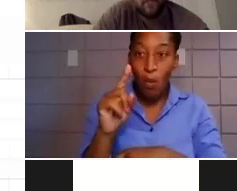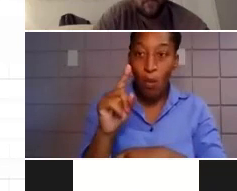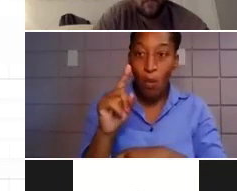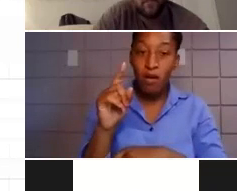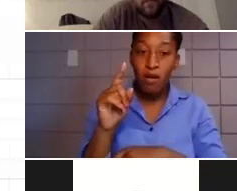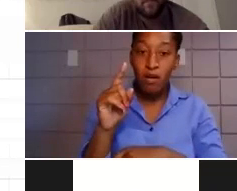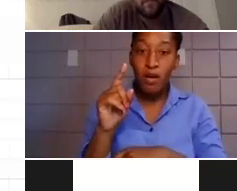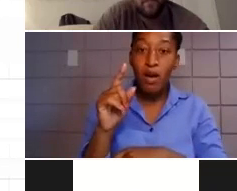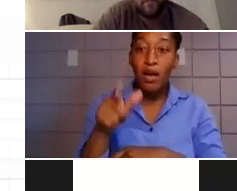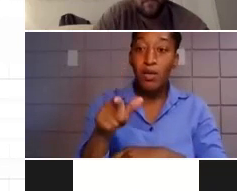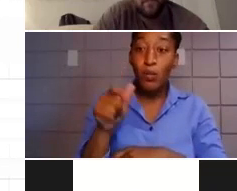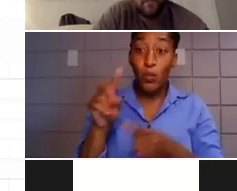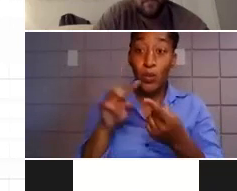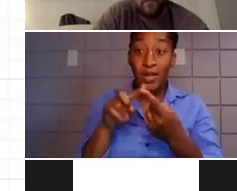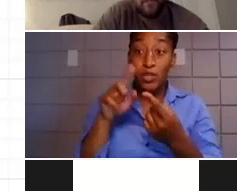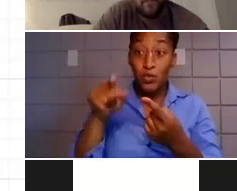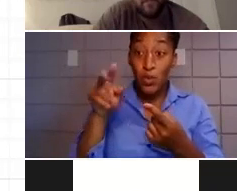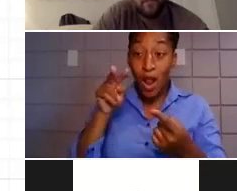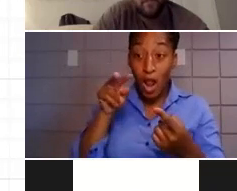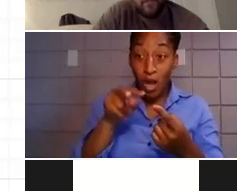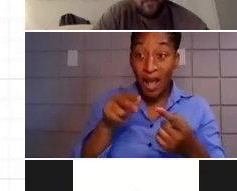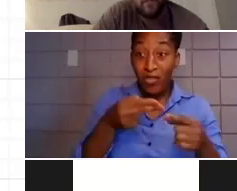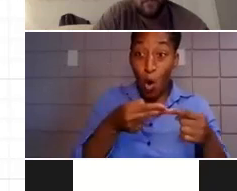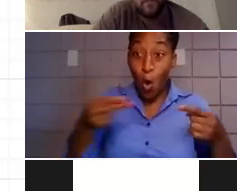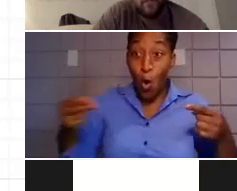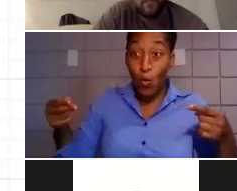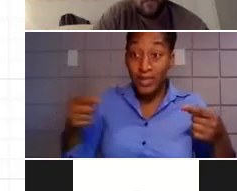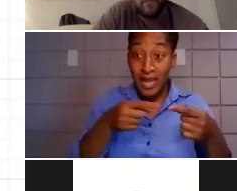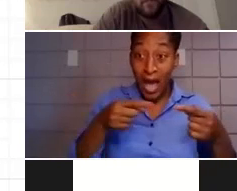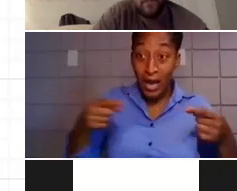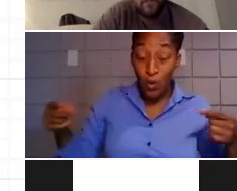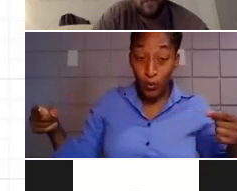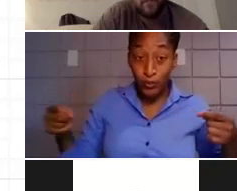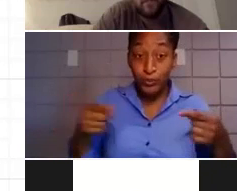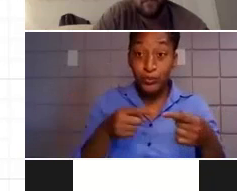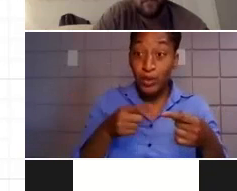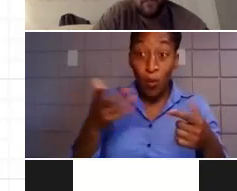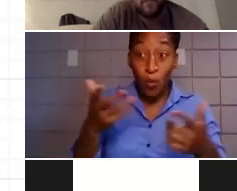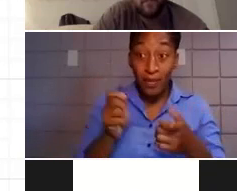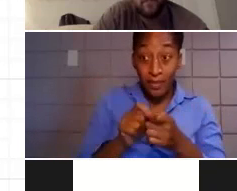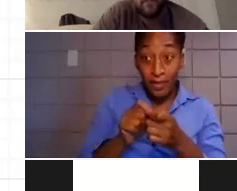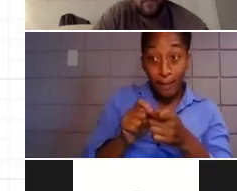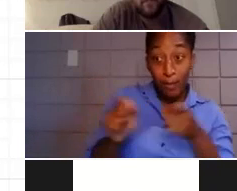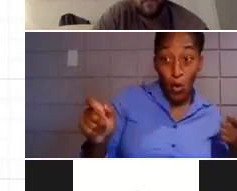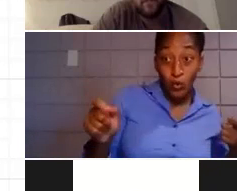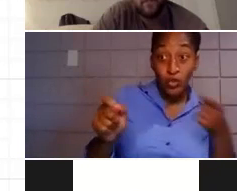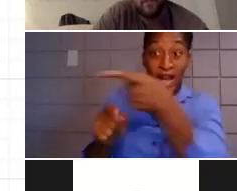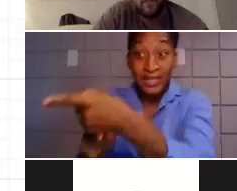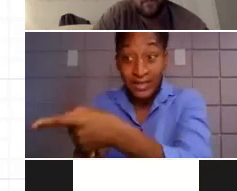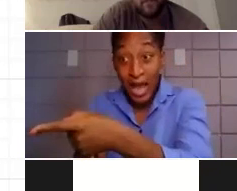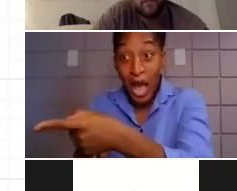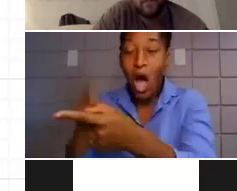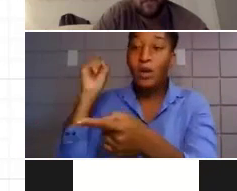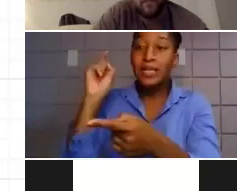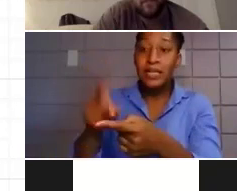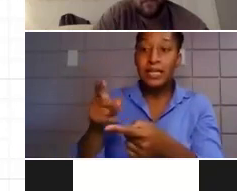the horizontal motion. Because remember, the projectile does what? Horizontal and vertical, right? What